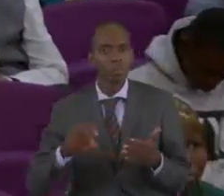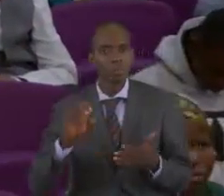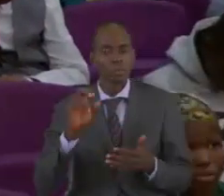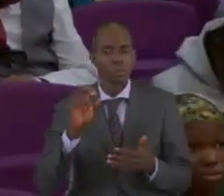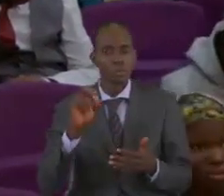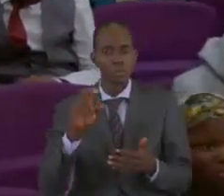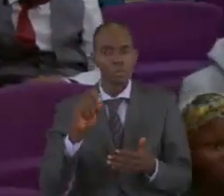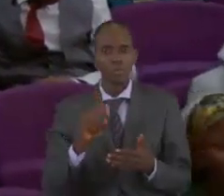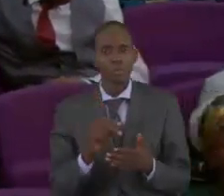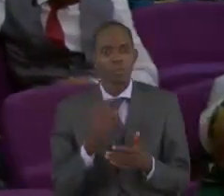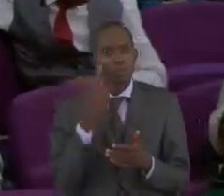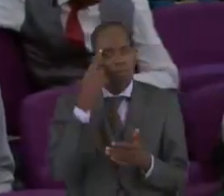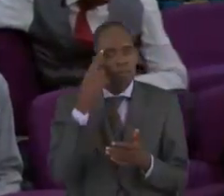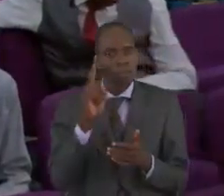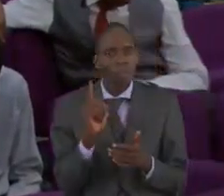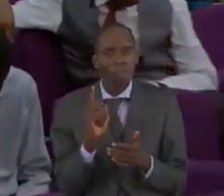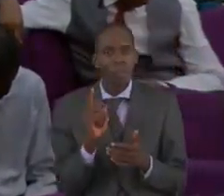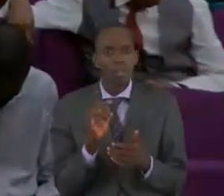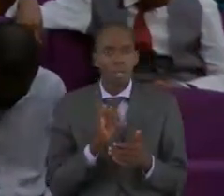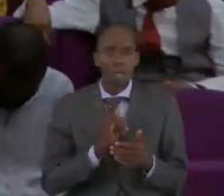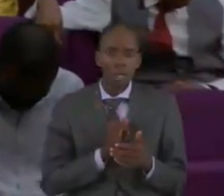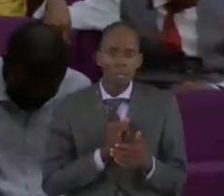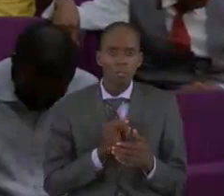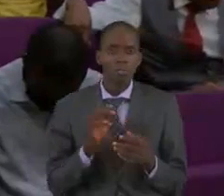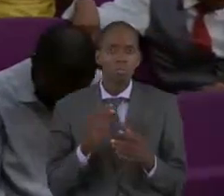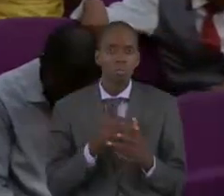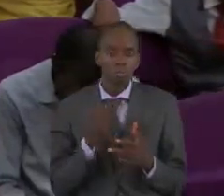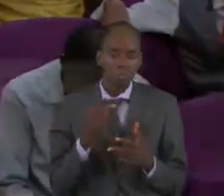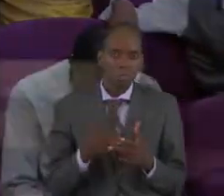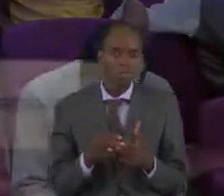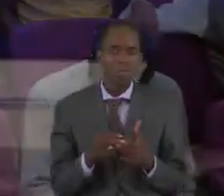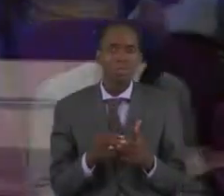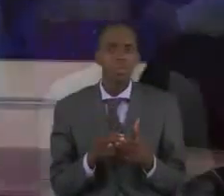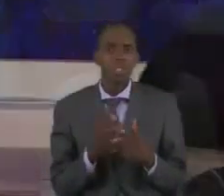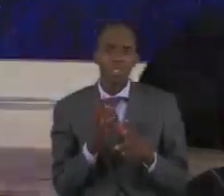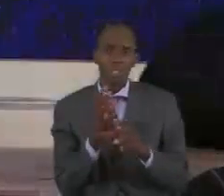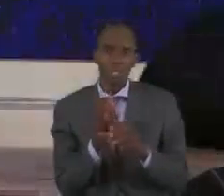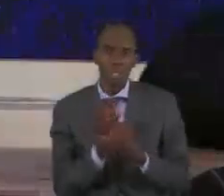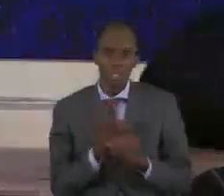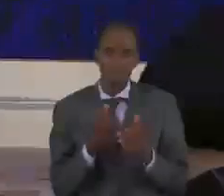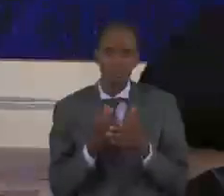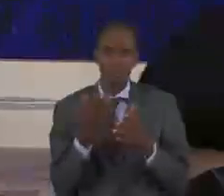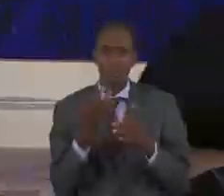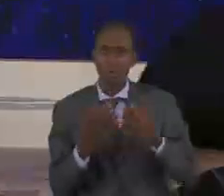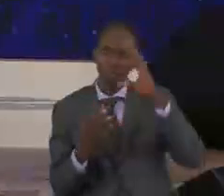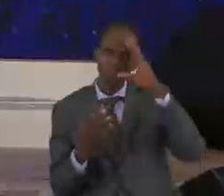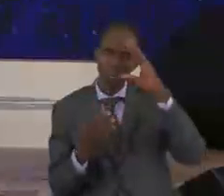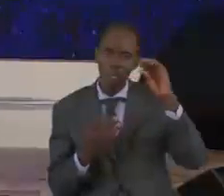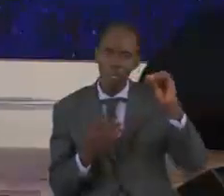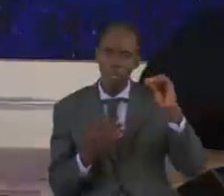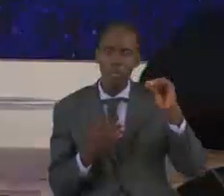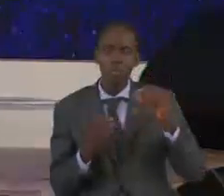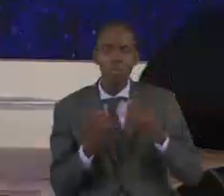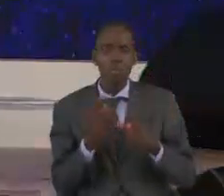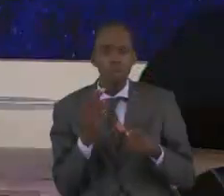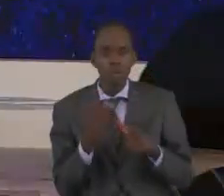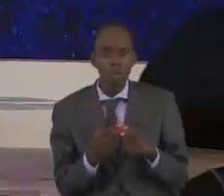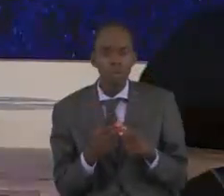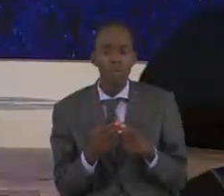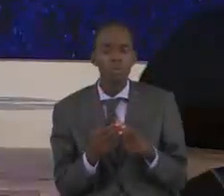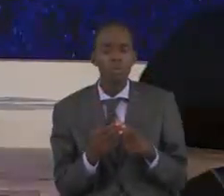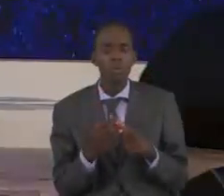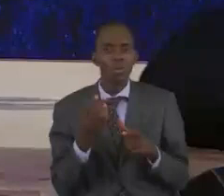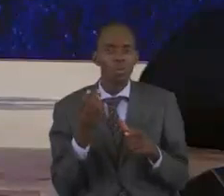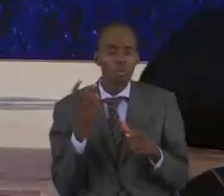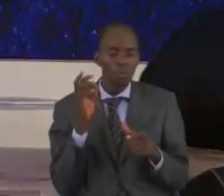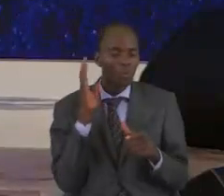it says, for I neither received it of man, neither was I